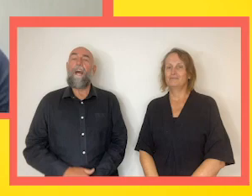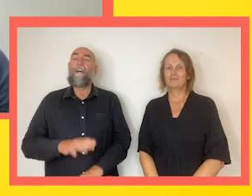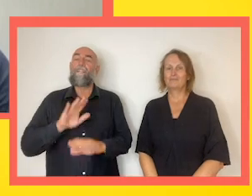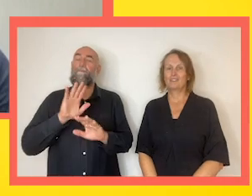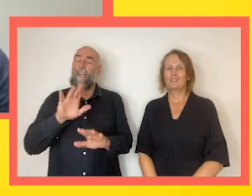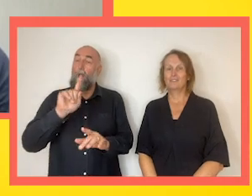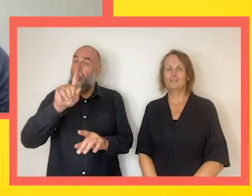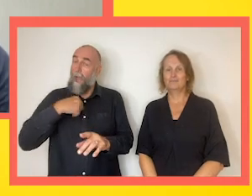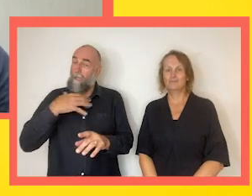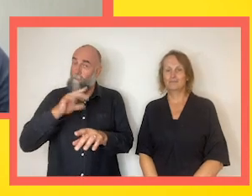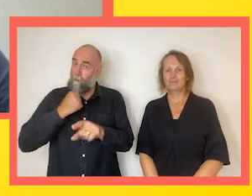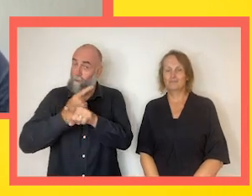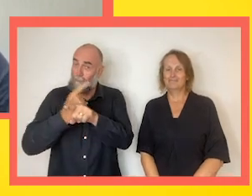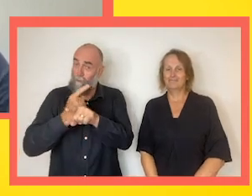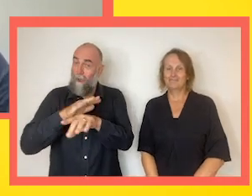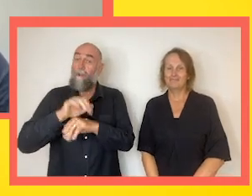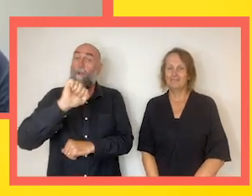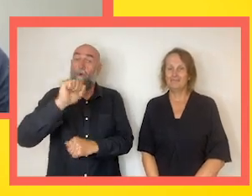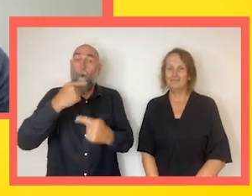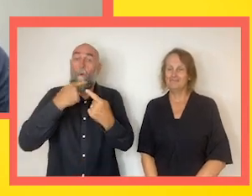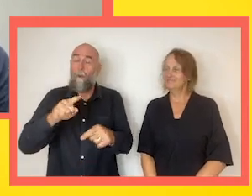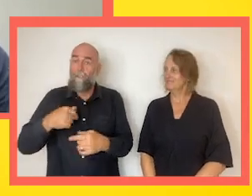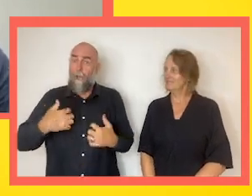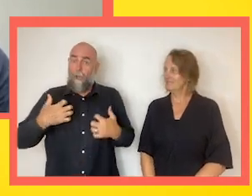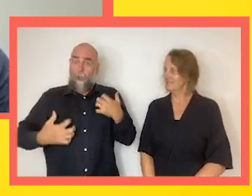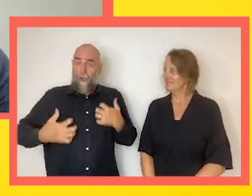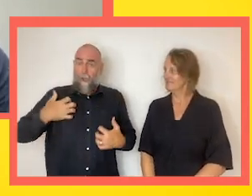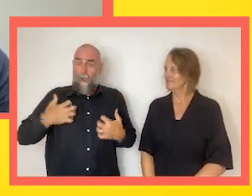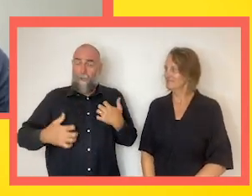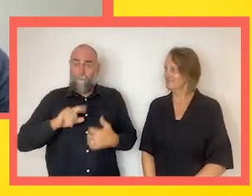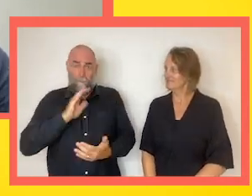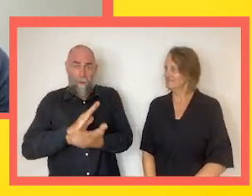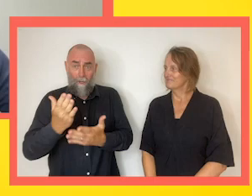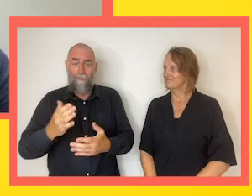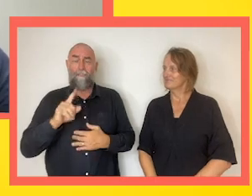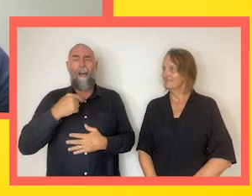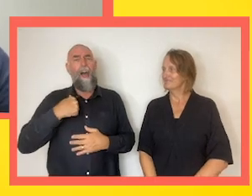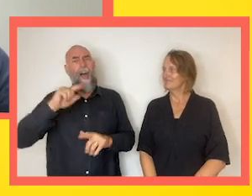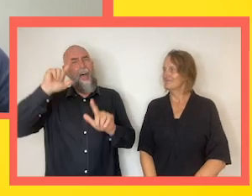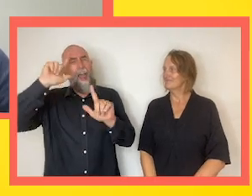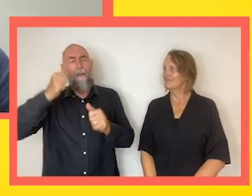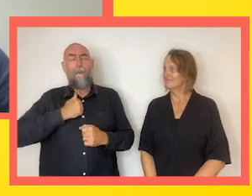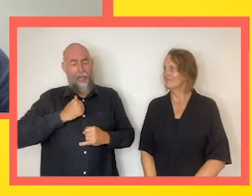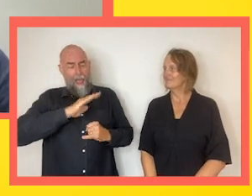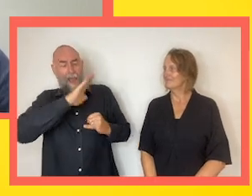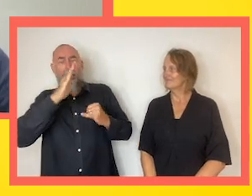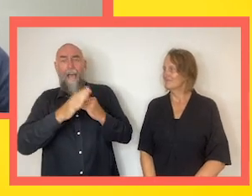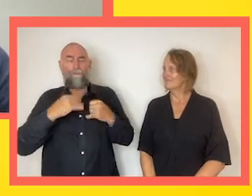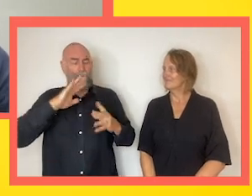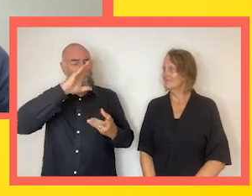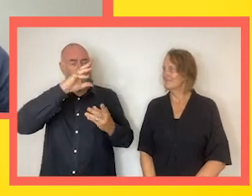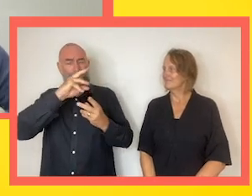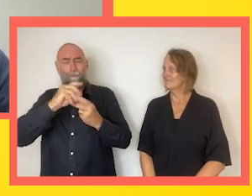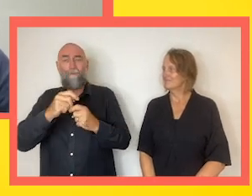going to let that one go, because that is the most exciting news that I have ever heard. And you know what? I think I loved my last few years while